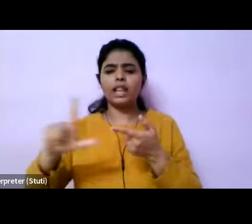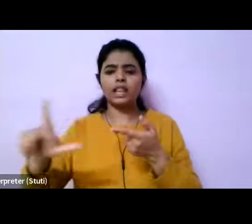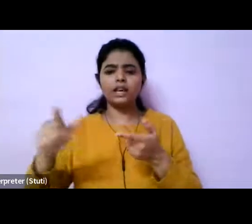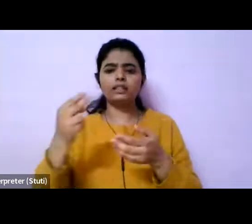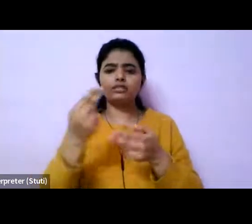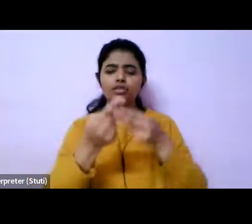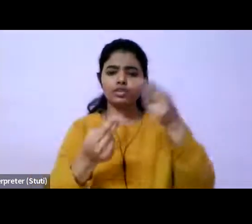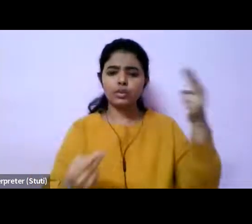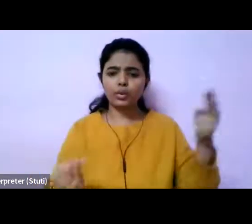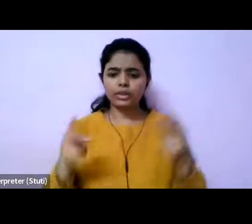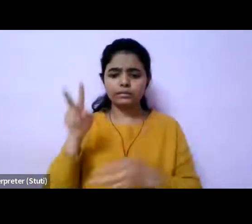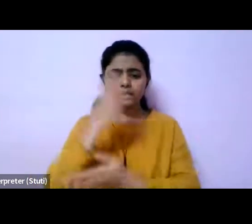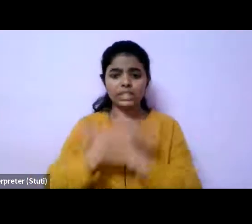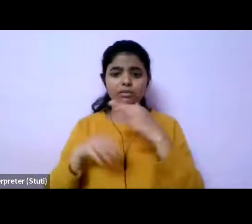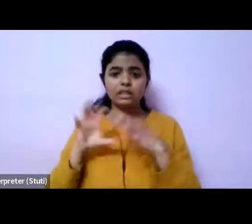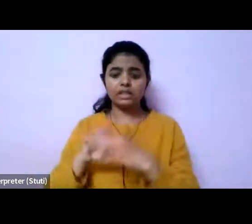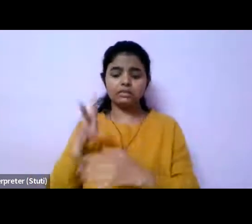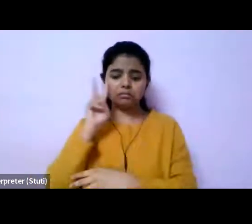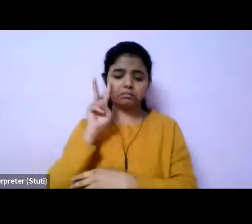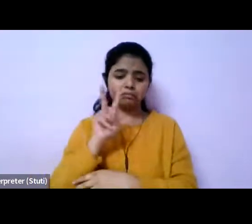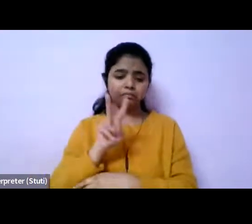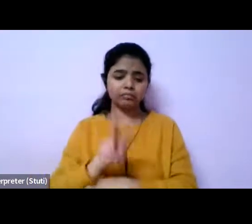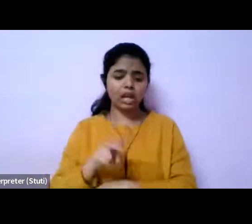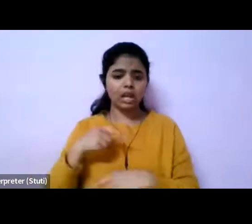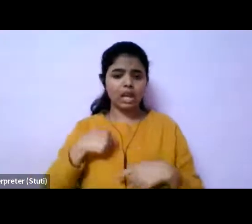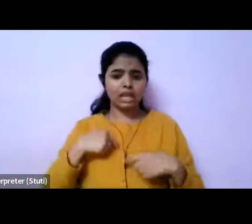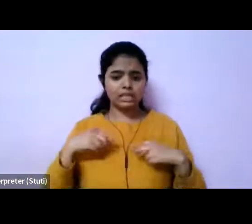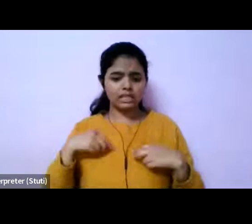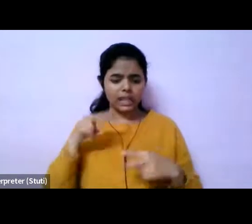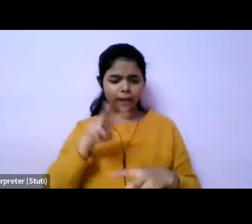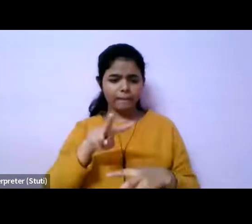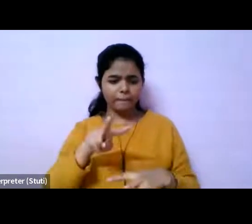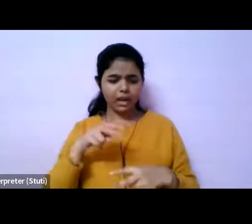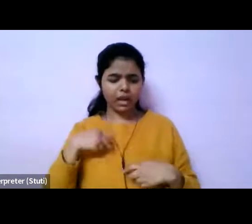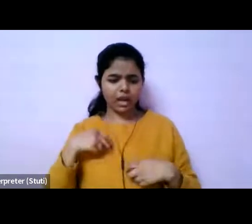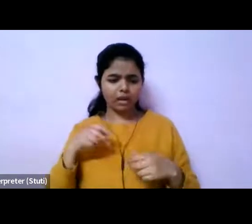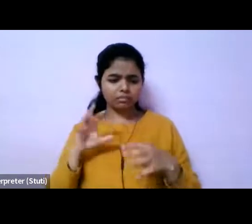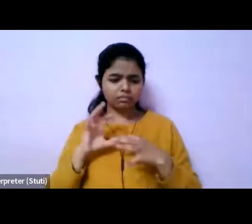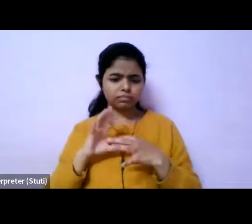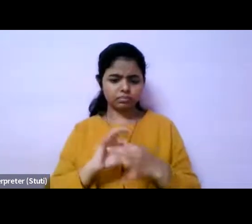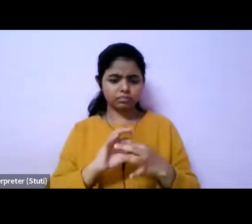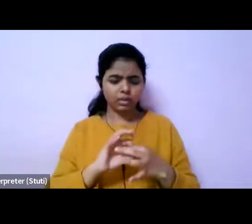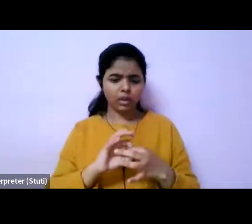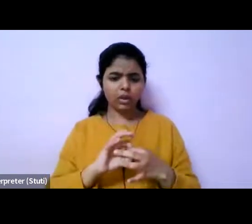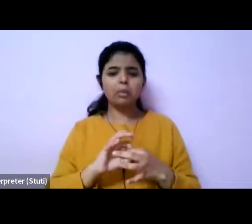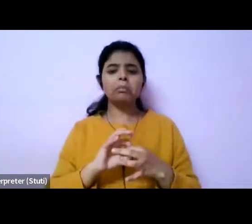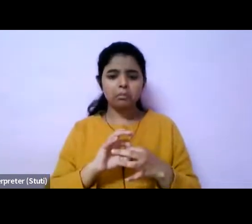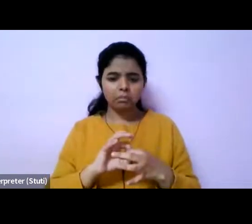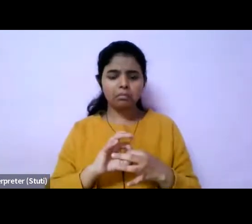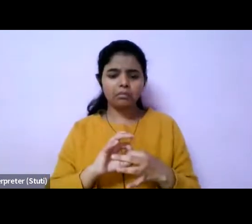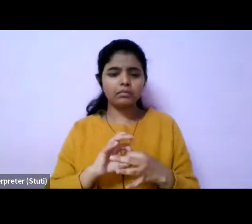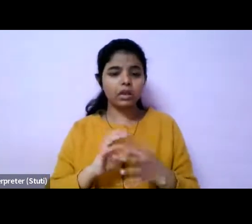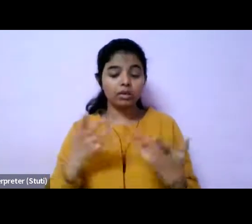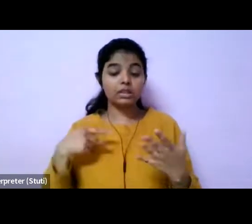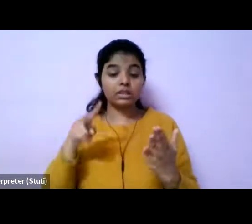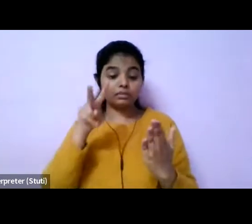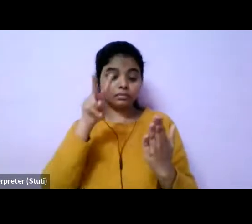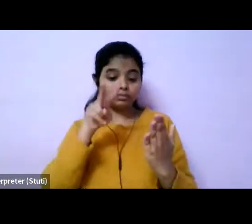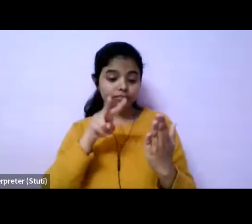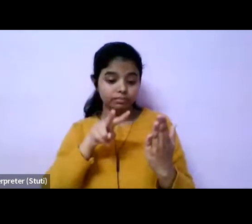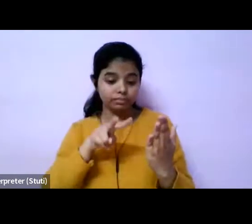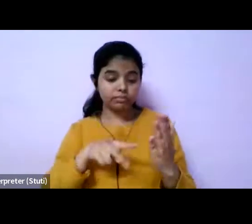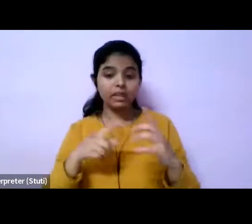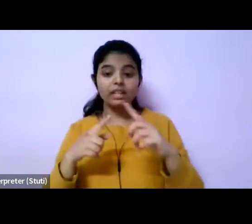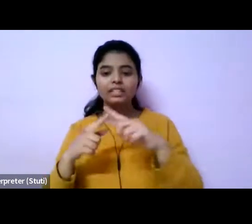is my reaction the same when I am looking at it? You know, primarily I'll concern myself with a play. So when I'm reading a play like Tara,